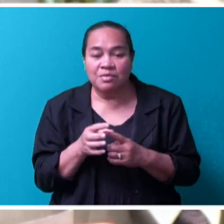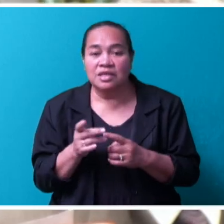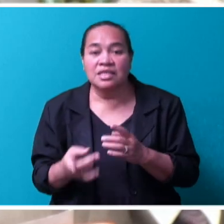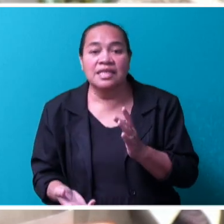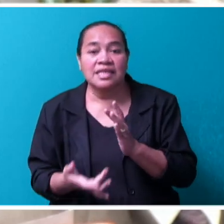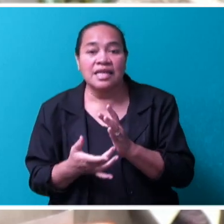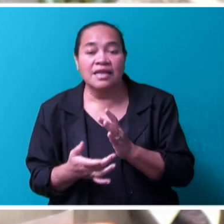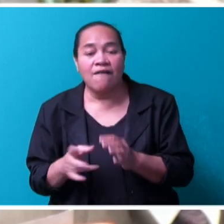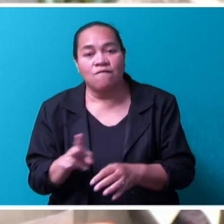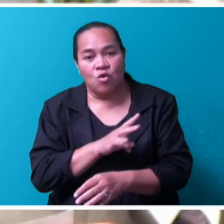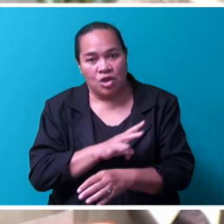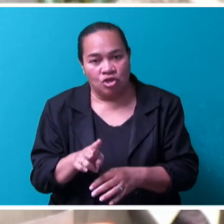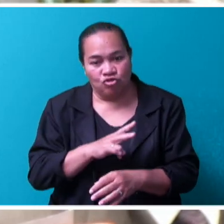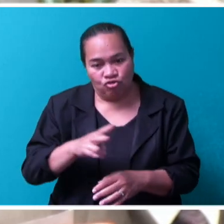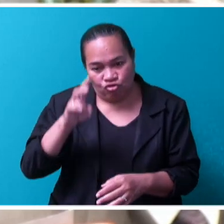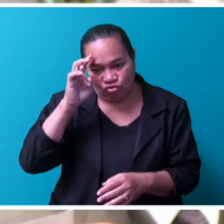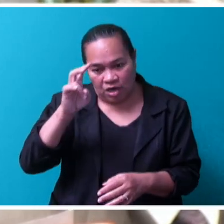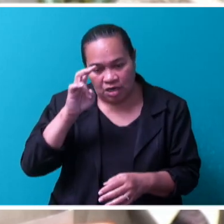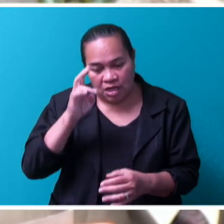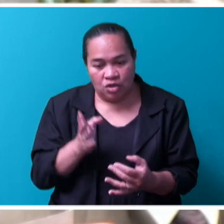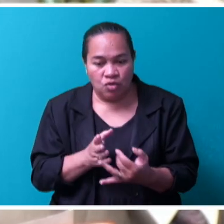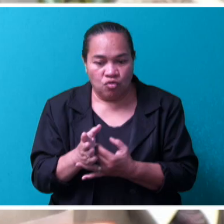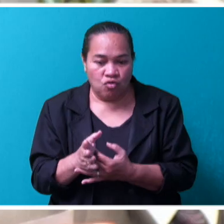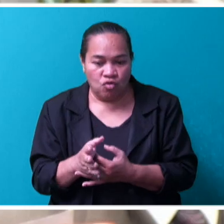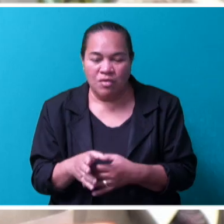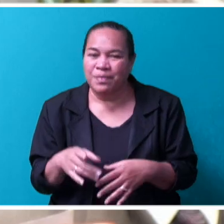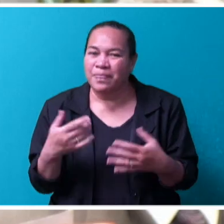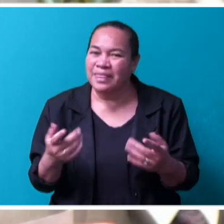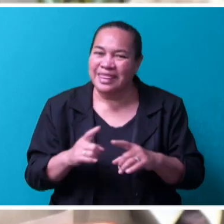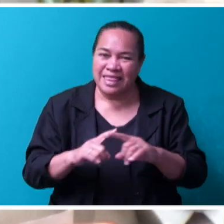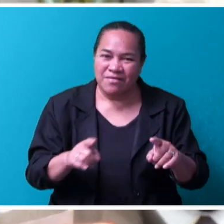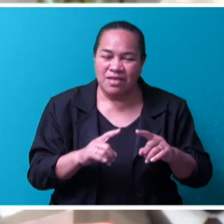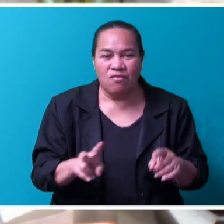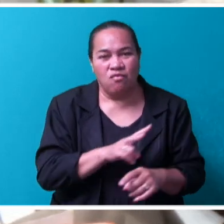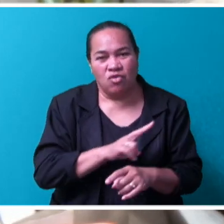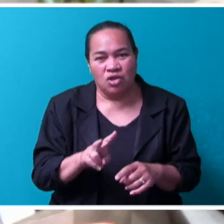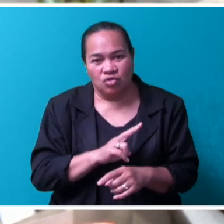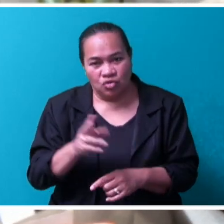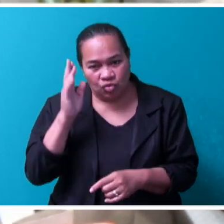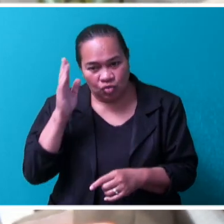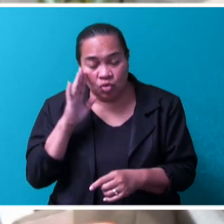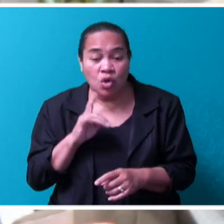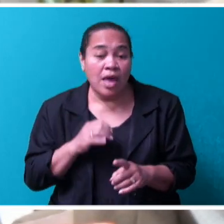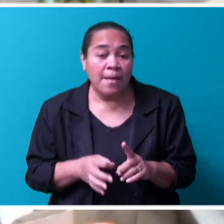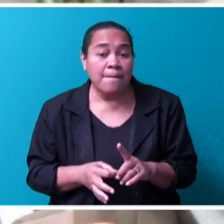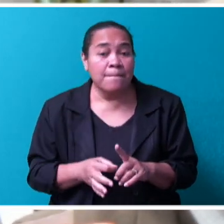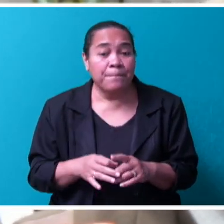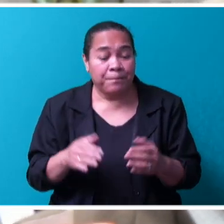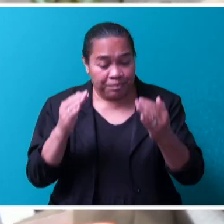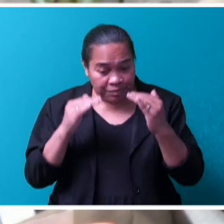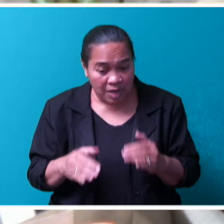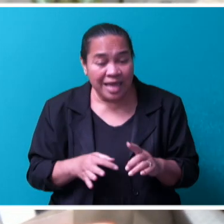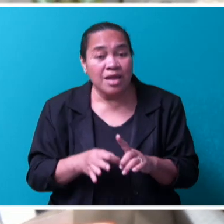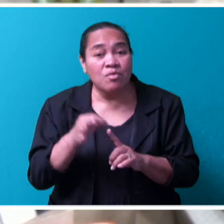training through CATD Nadawe. To improve roads and access in